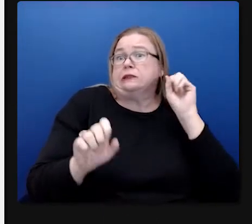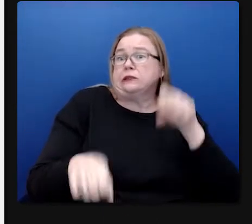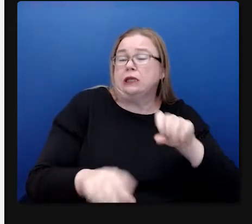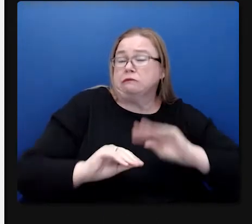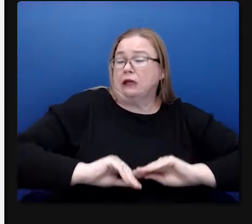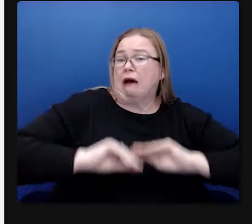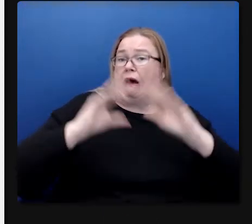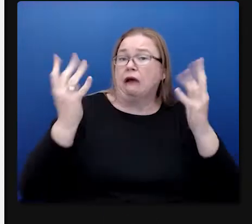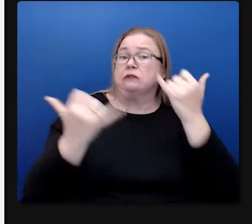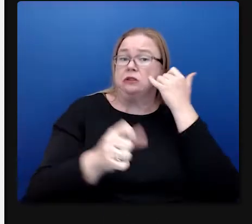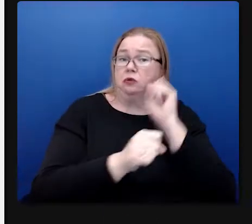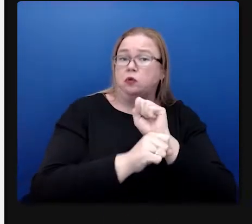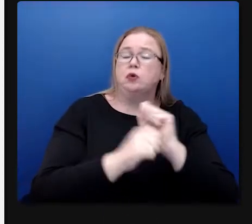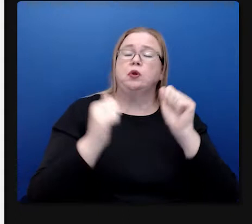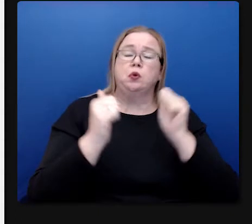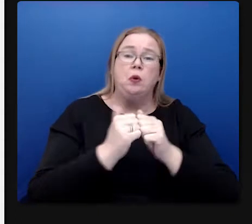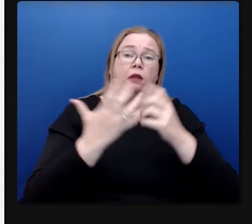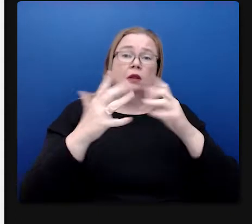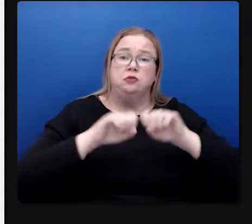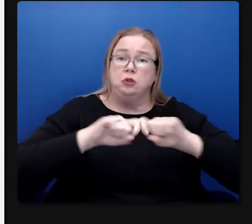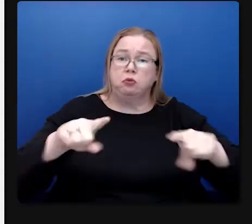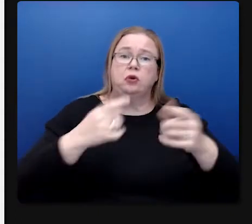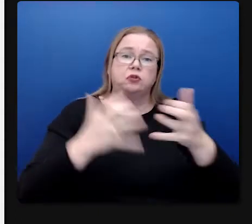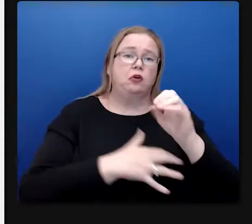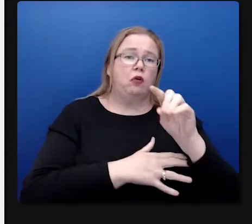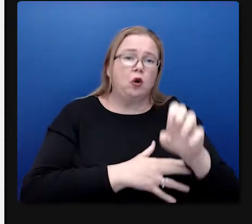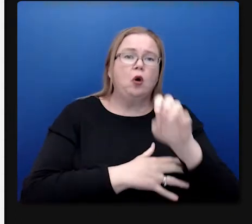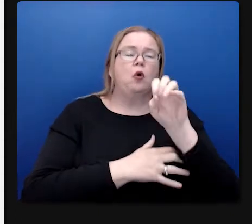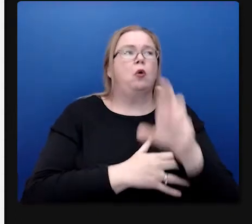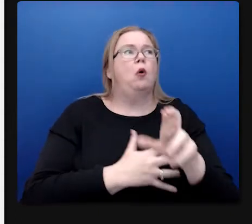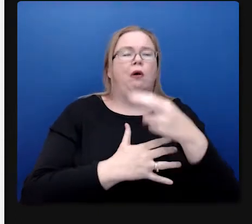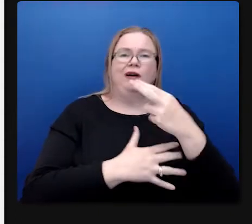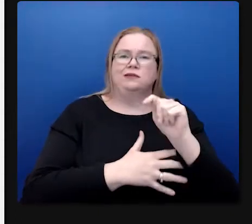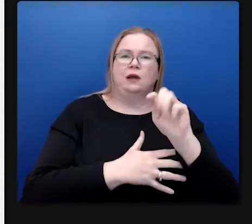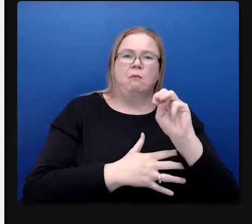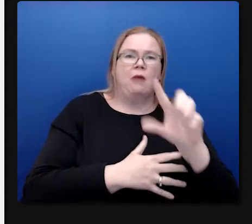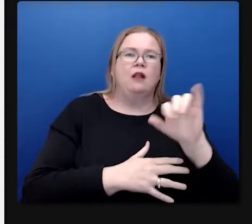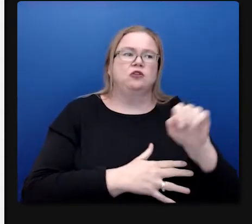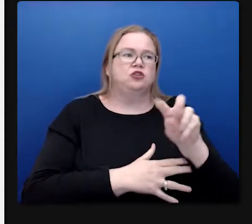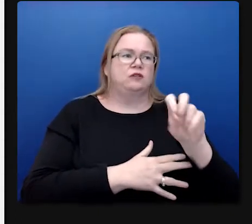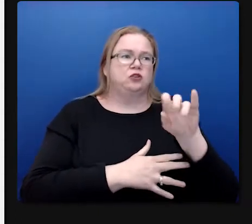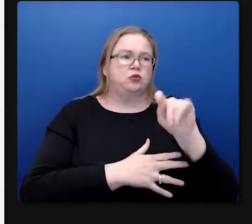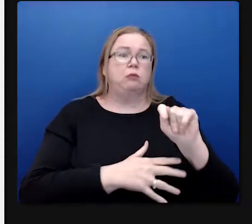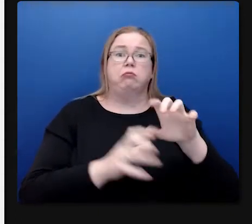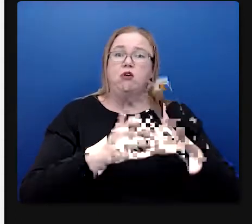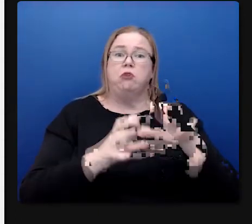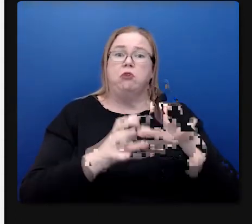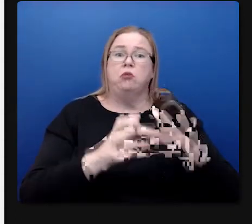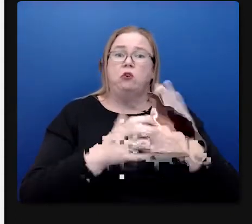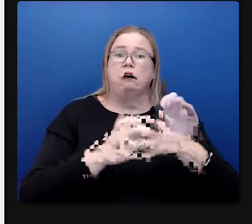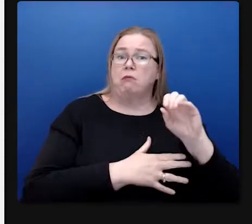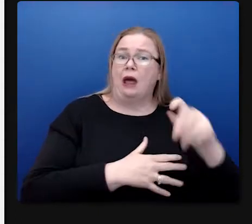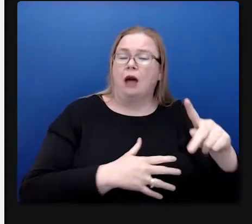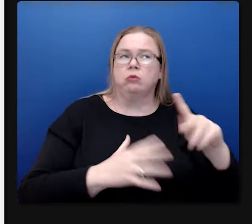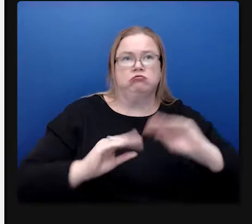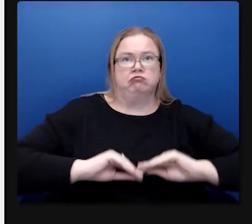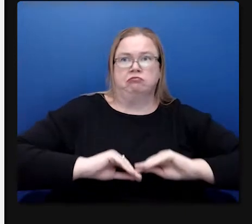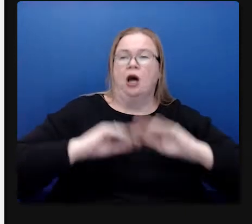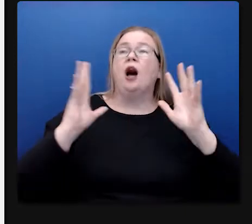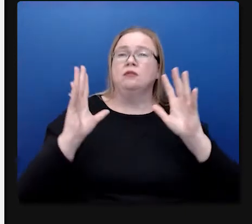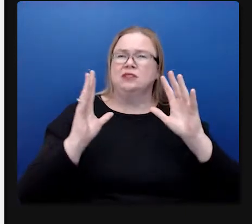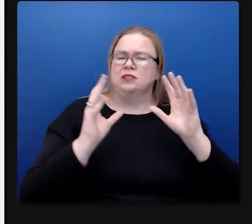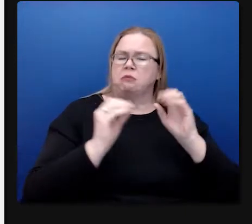and is really obvious when you are working with deploying server code or an HTML and JavaScript bundle for a web app. That's